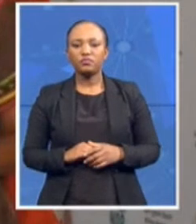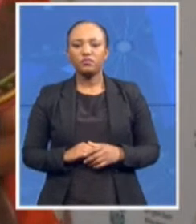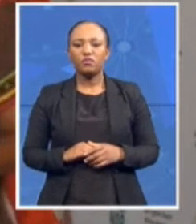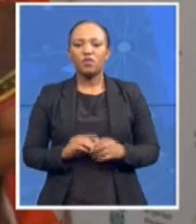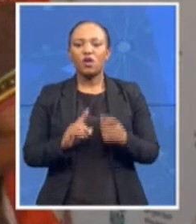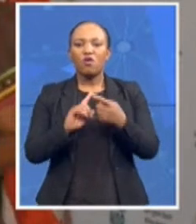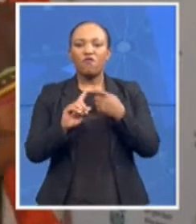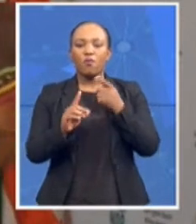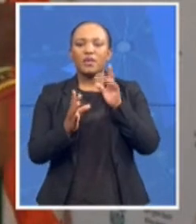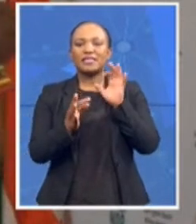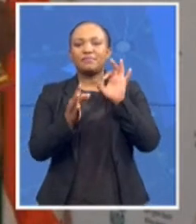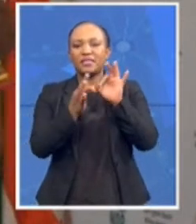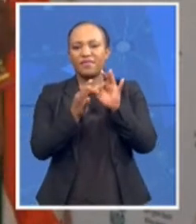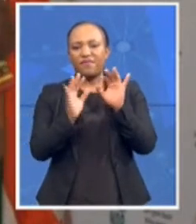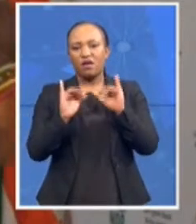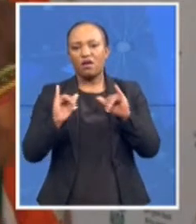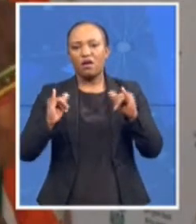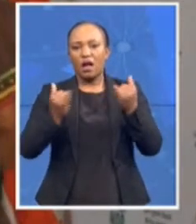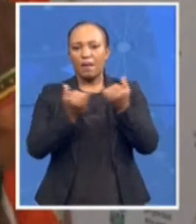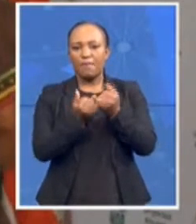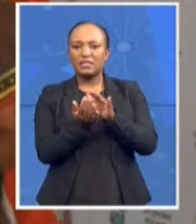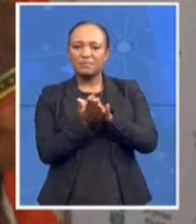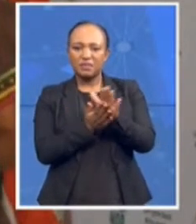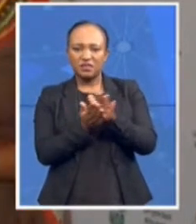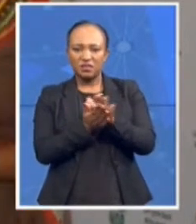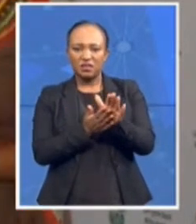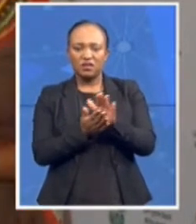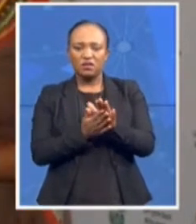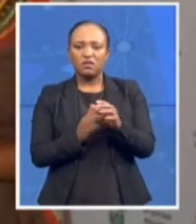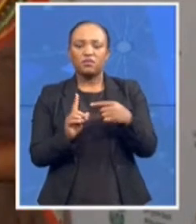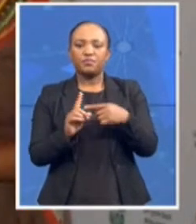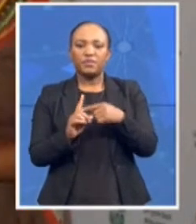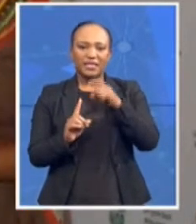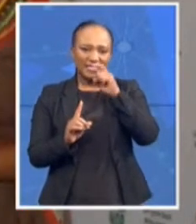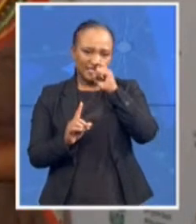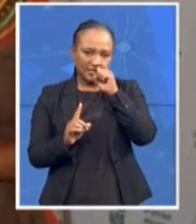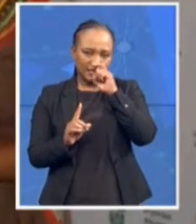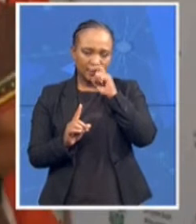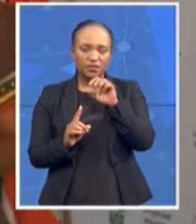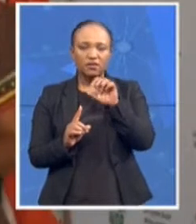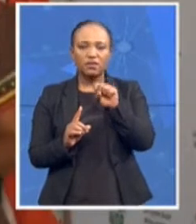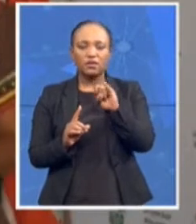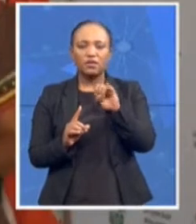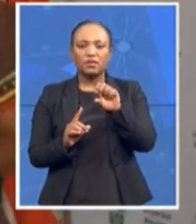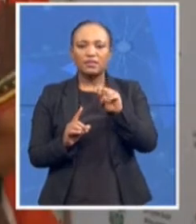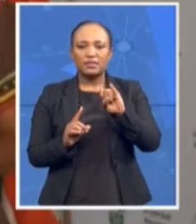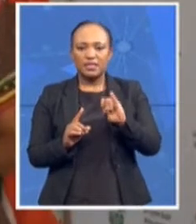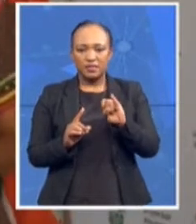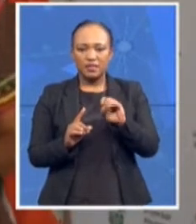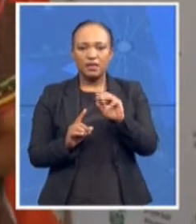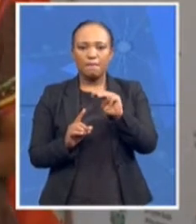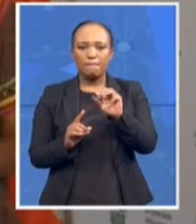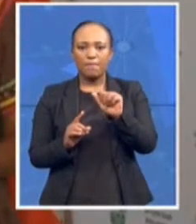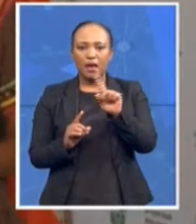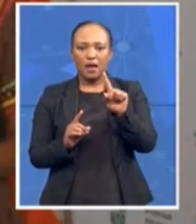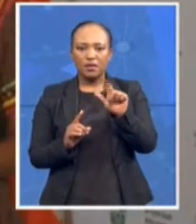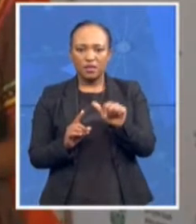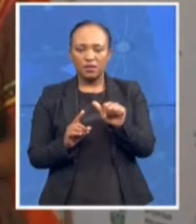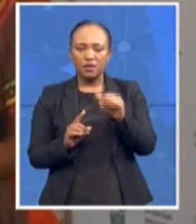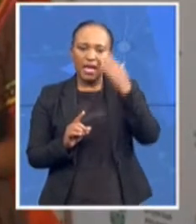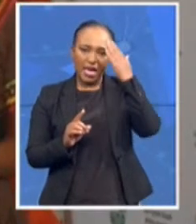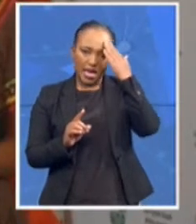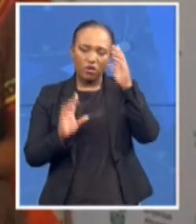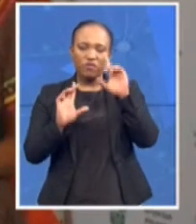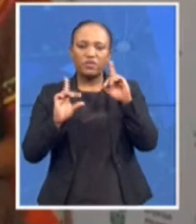you, Sizimasa, our Head of Communications at the Department of Sport, Arts and Culture. Thank you very much, Master. I received an email